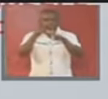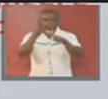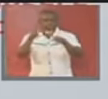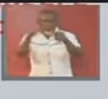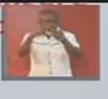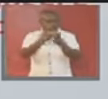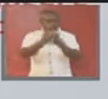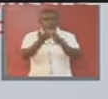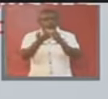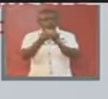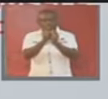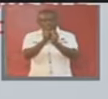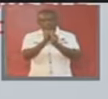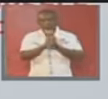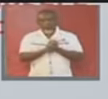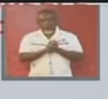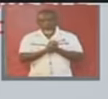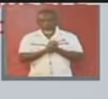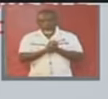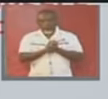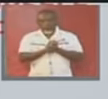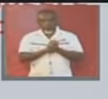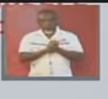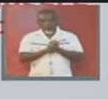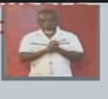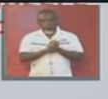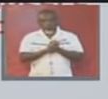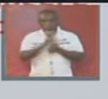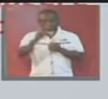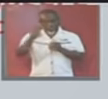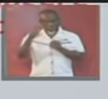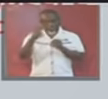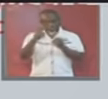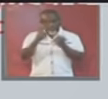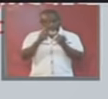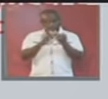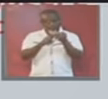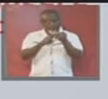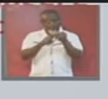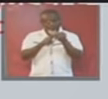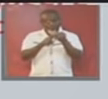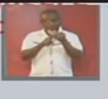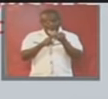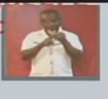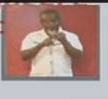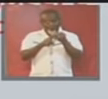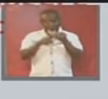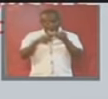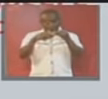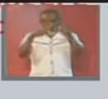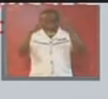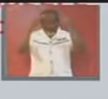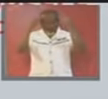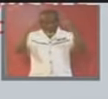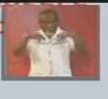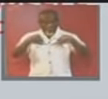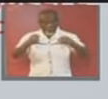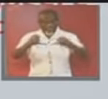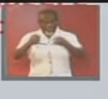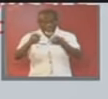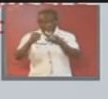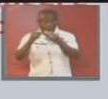is that the Ministry of Health, CARPHA, and the University of the West Indies have